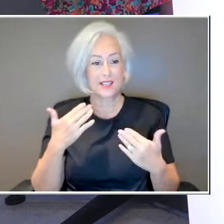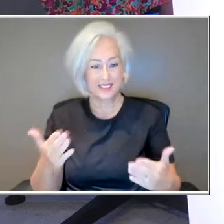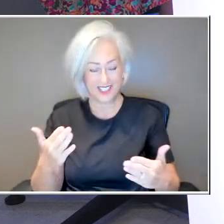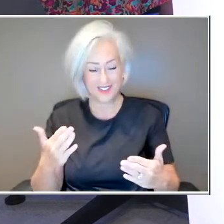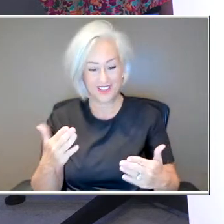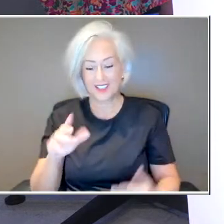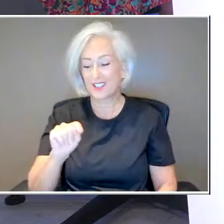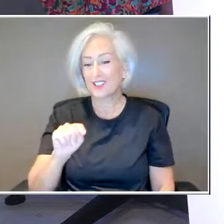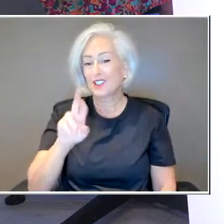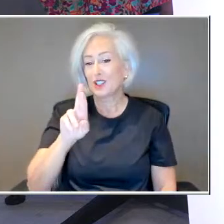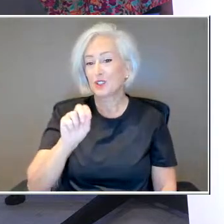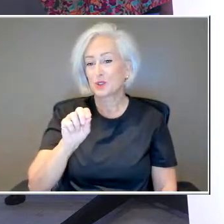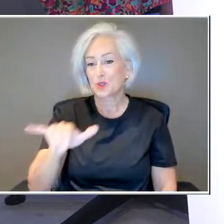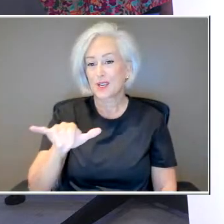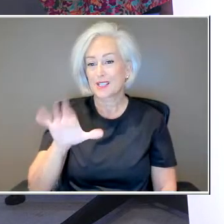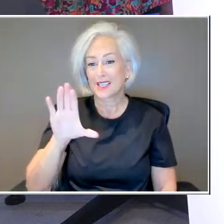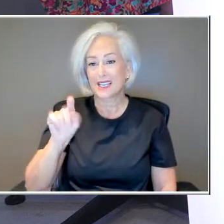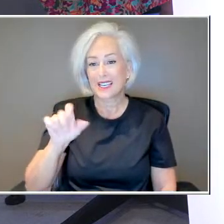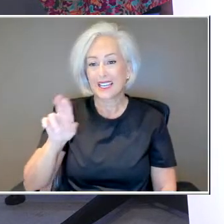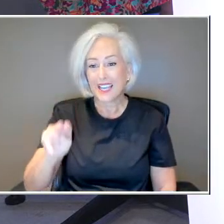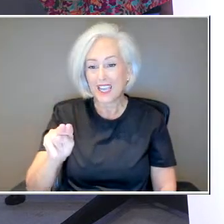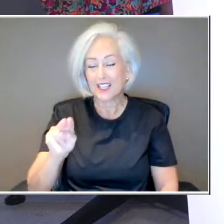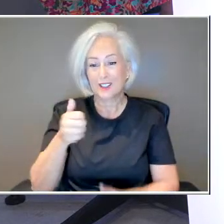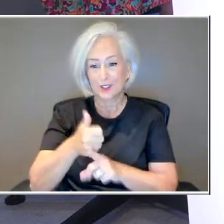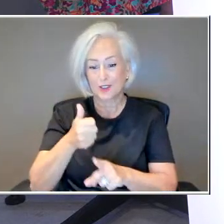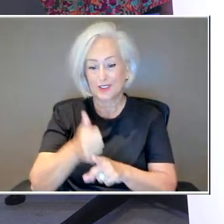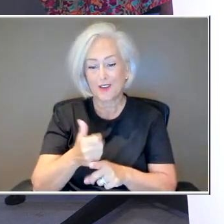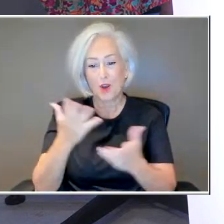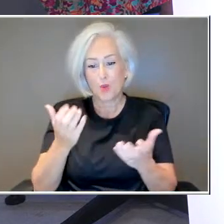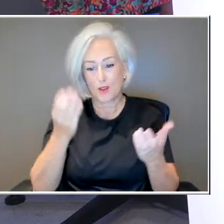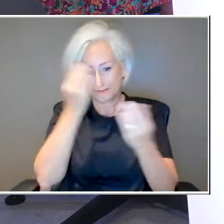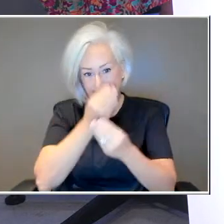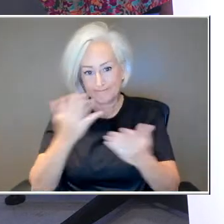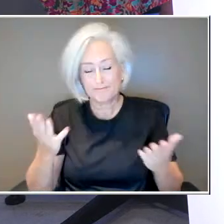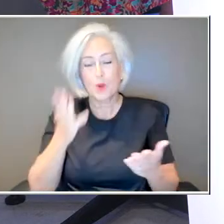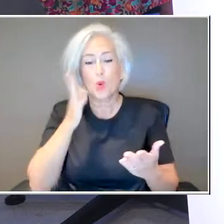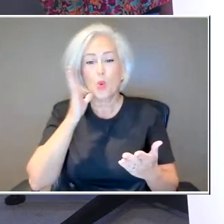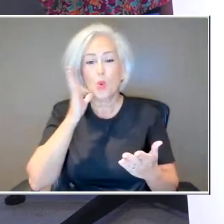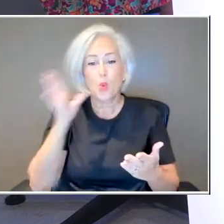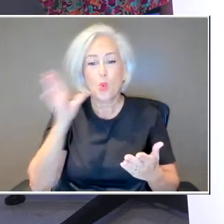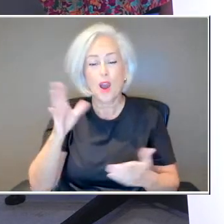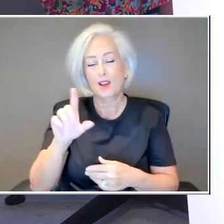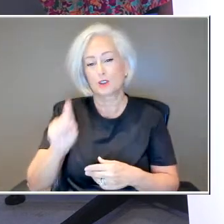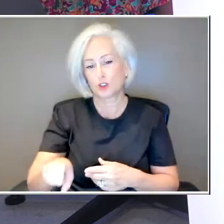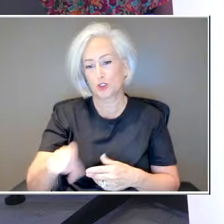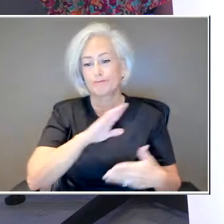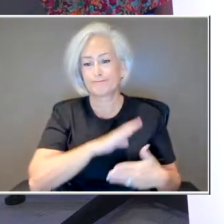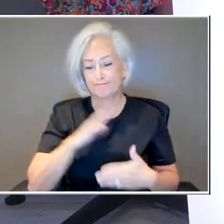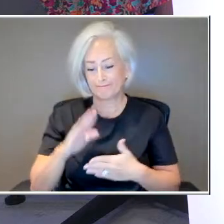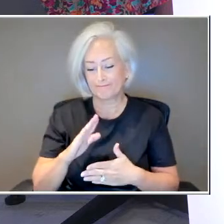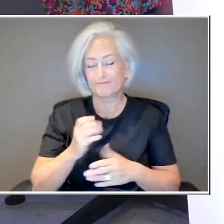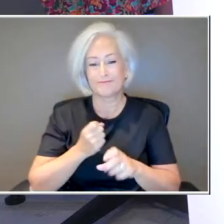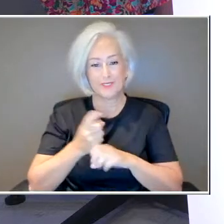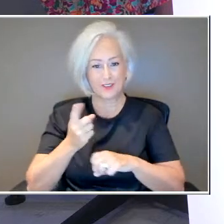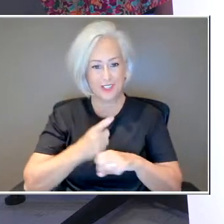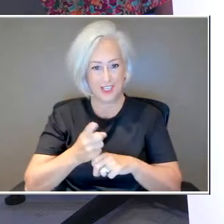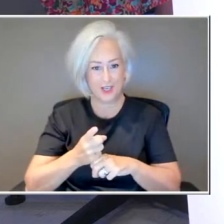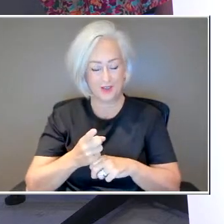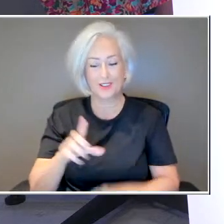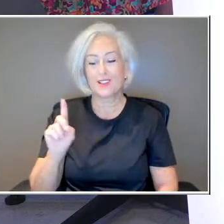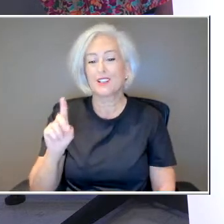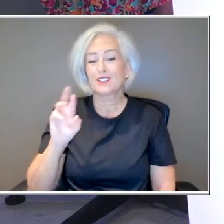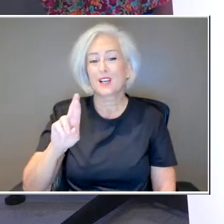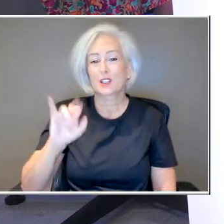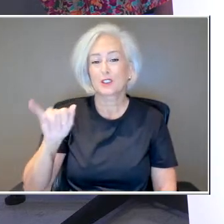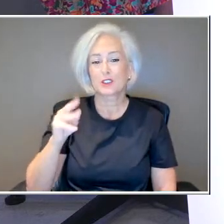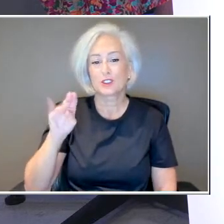women, should be routinely screened. So good to have you, Tracey. Thank you. Tracey's breast surgical oncologist, Dr. Jamie Wagner, is also with us.